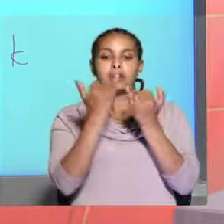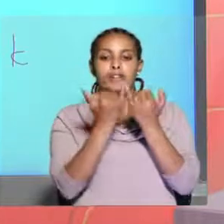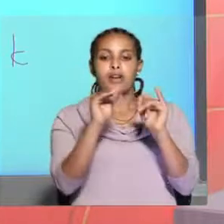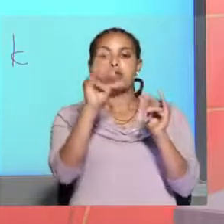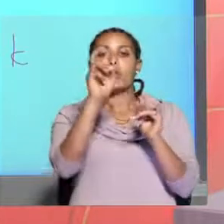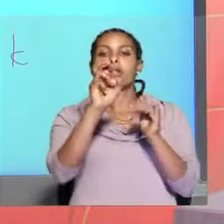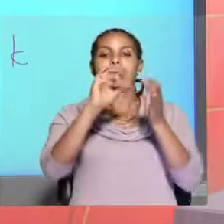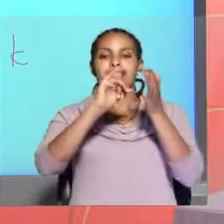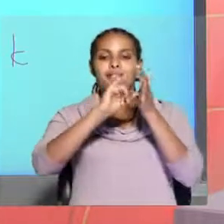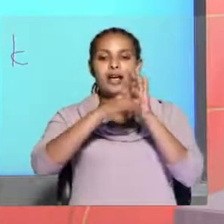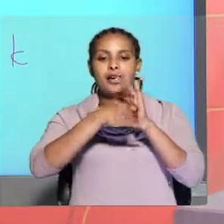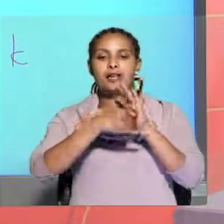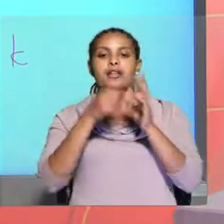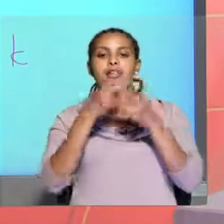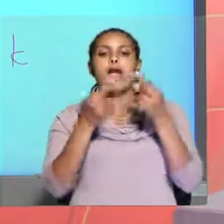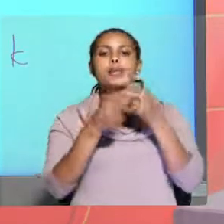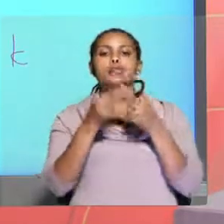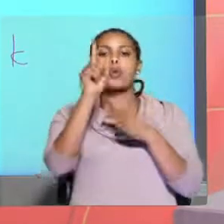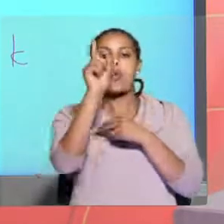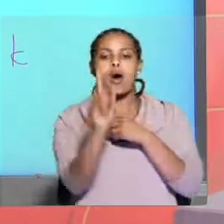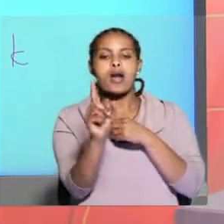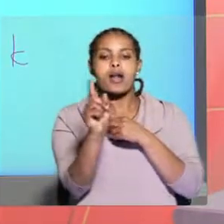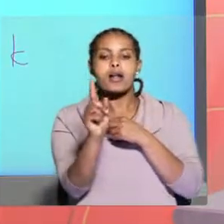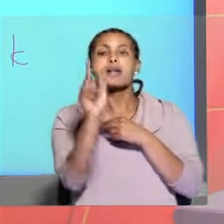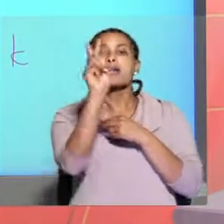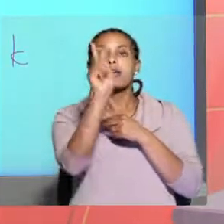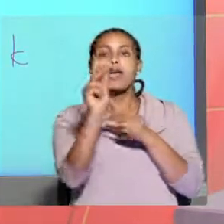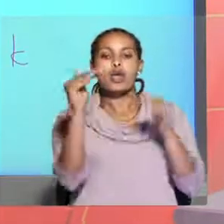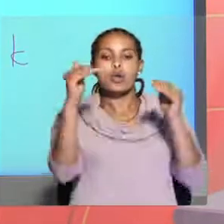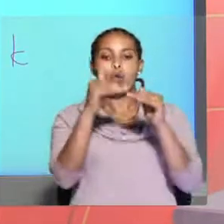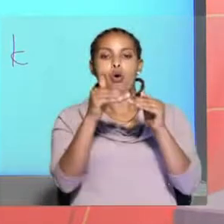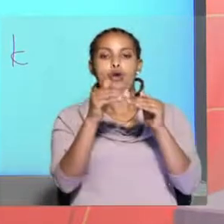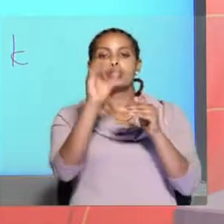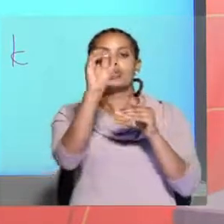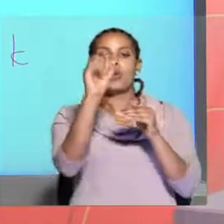divided by 20 times minus 1. K equal